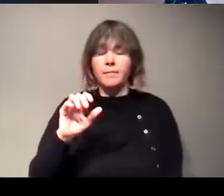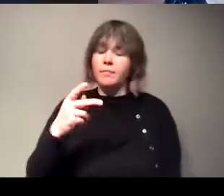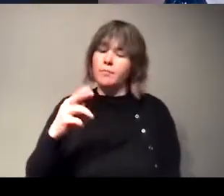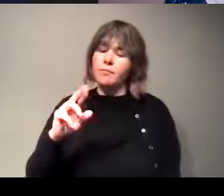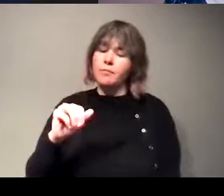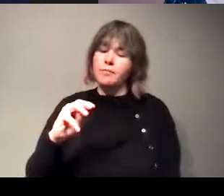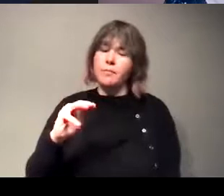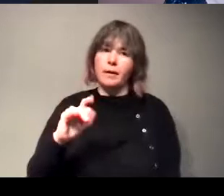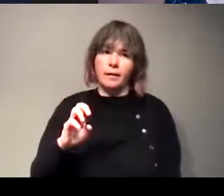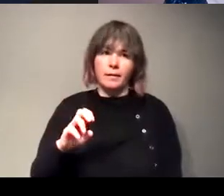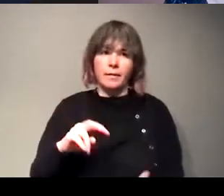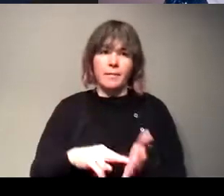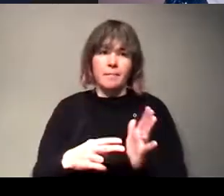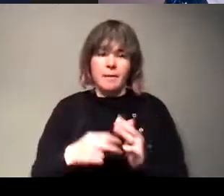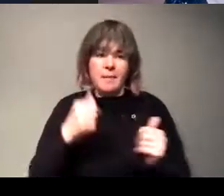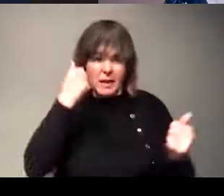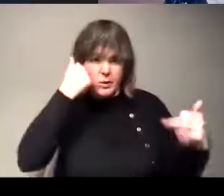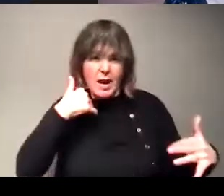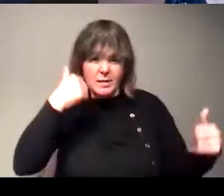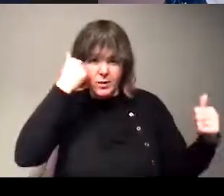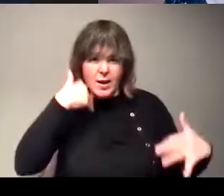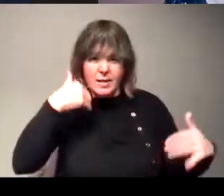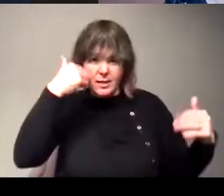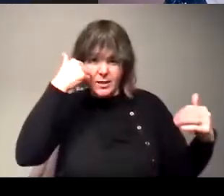sweaters. They would cool off by sweating, because